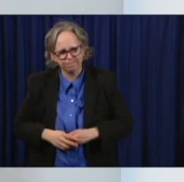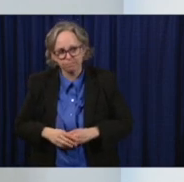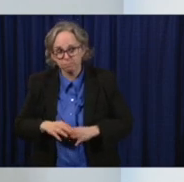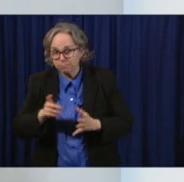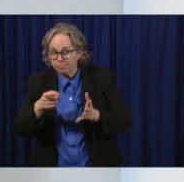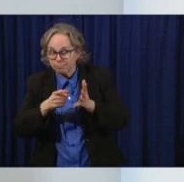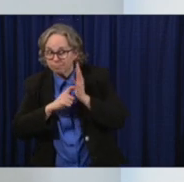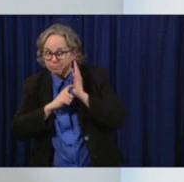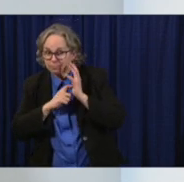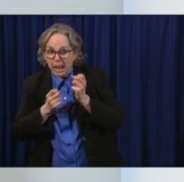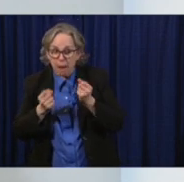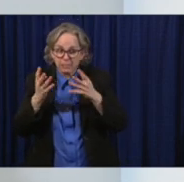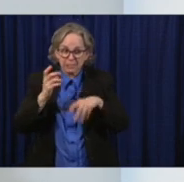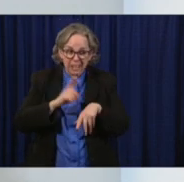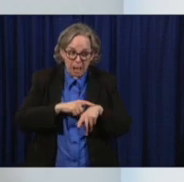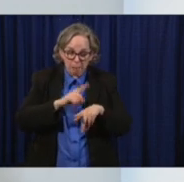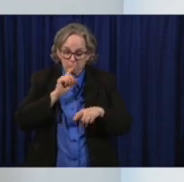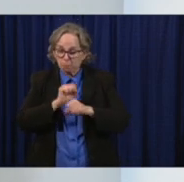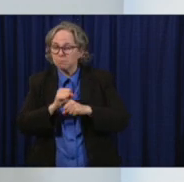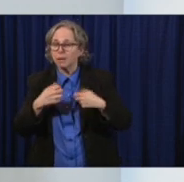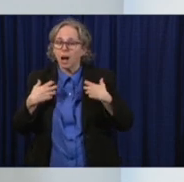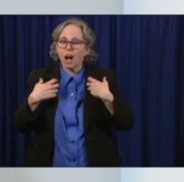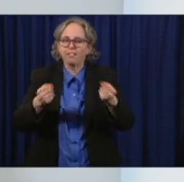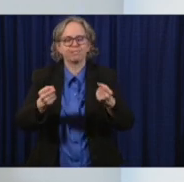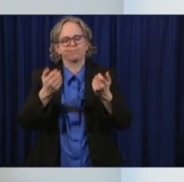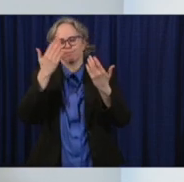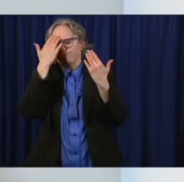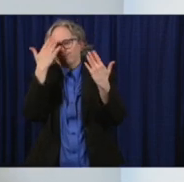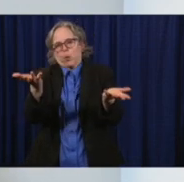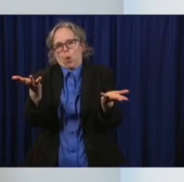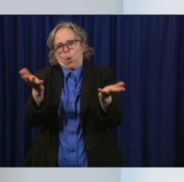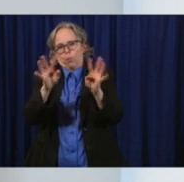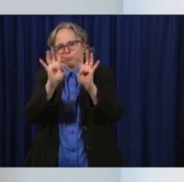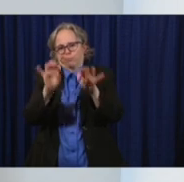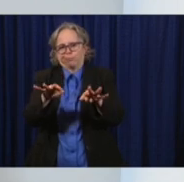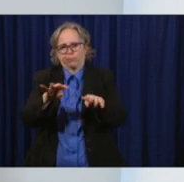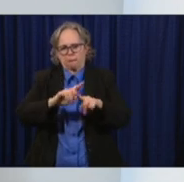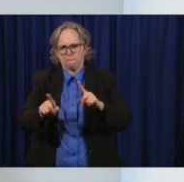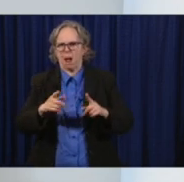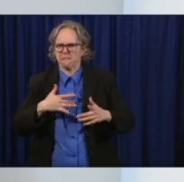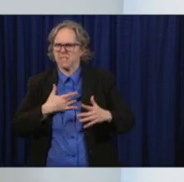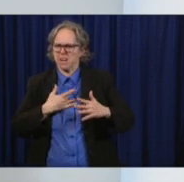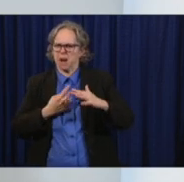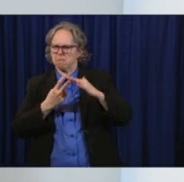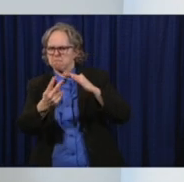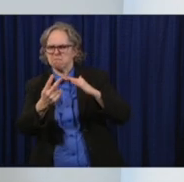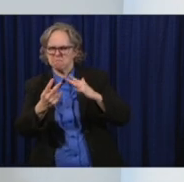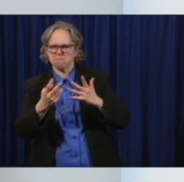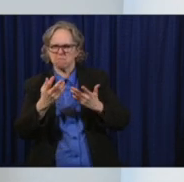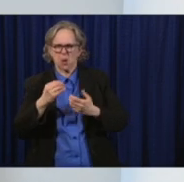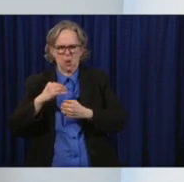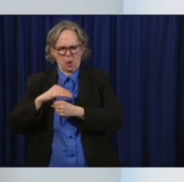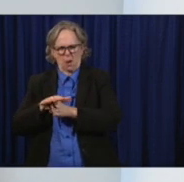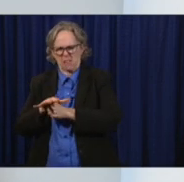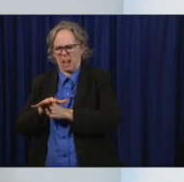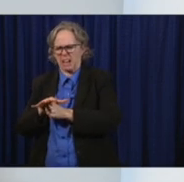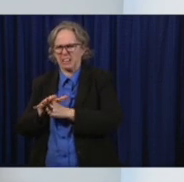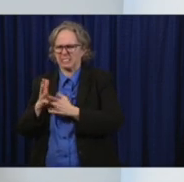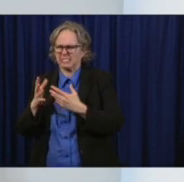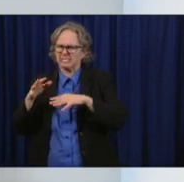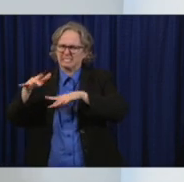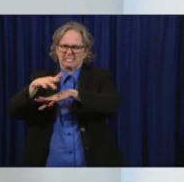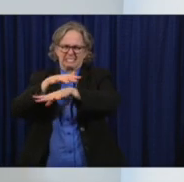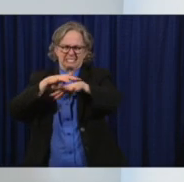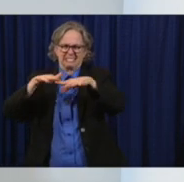the aftermath of the coronavirus will be, how long it will be continue to be a threat in our lives, which all of those things will dictate